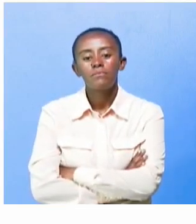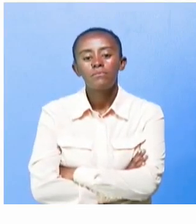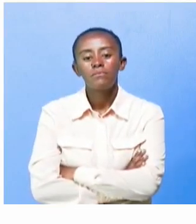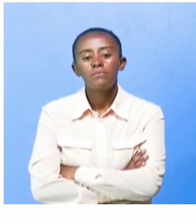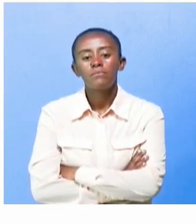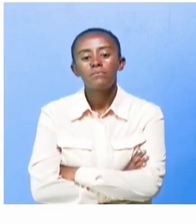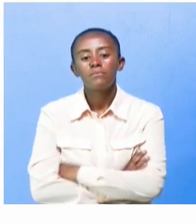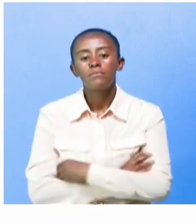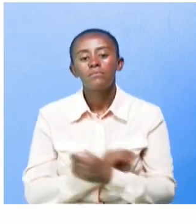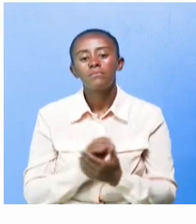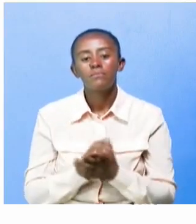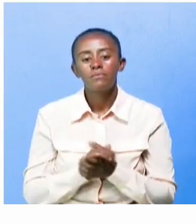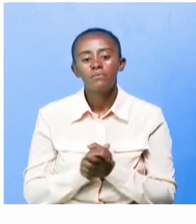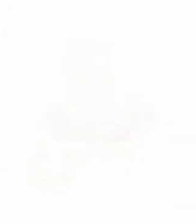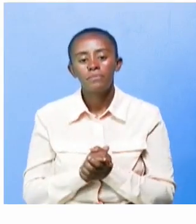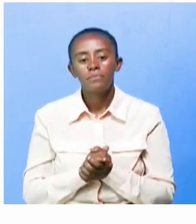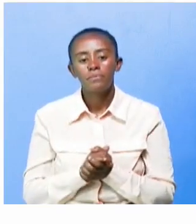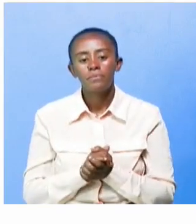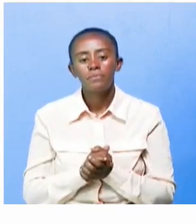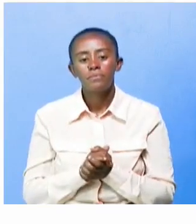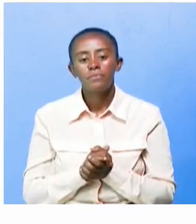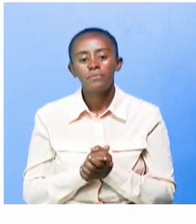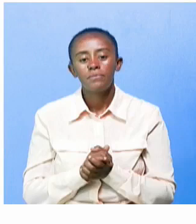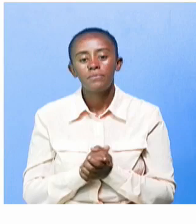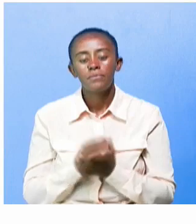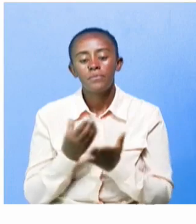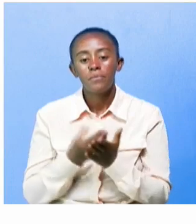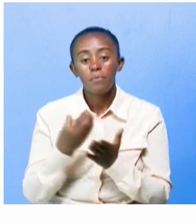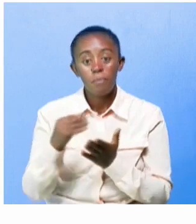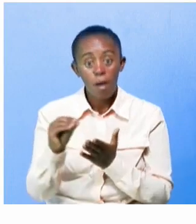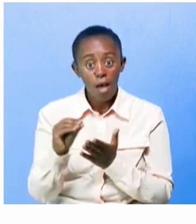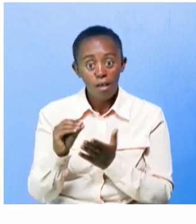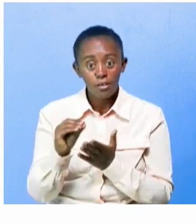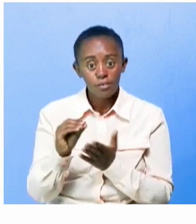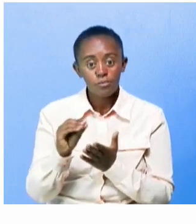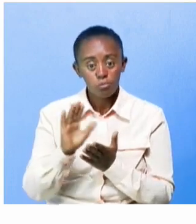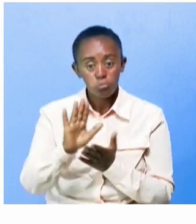I will buy you a birthday gift.